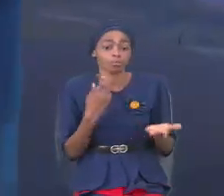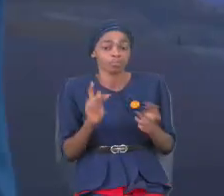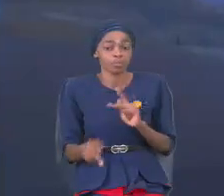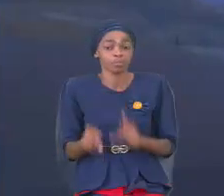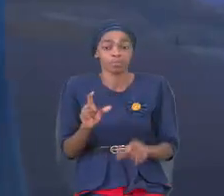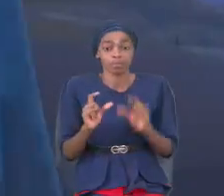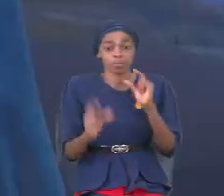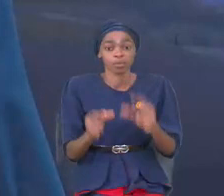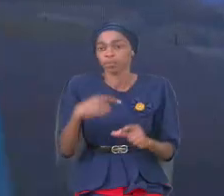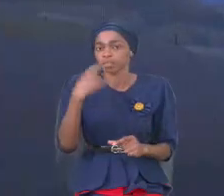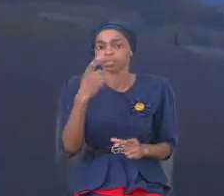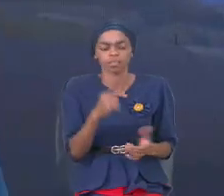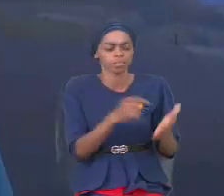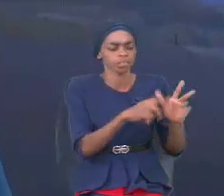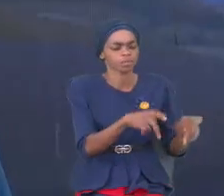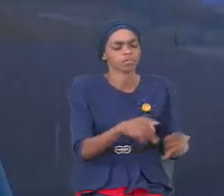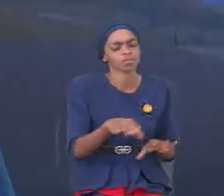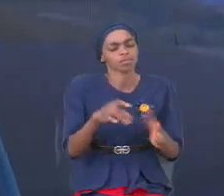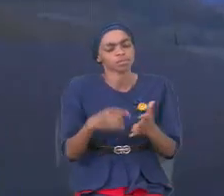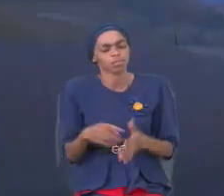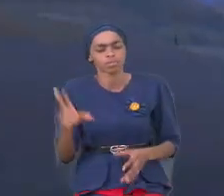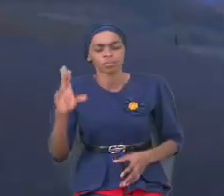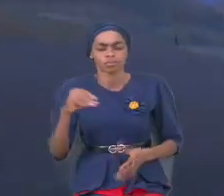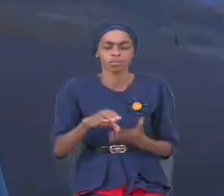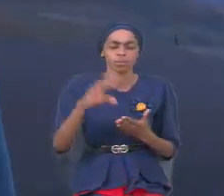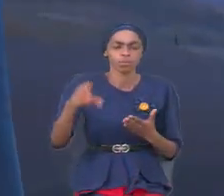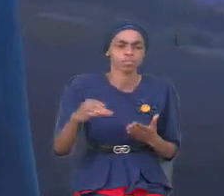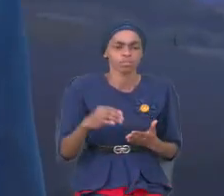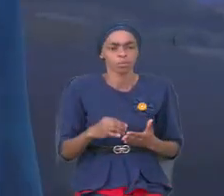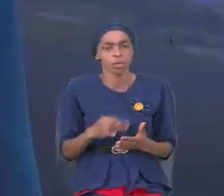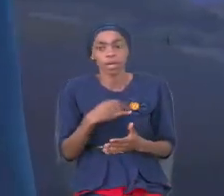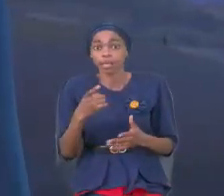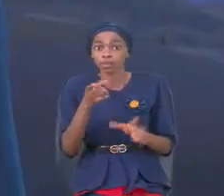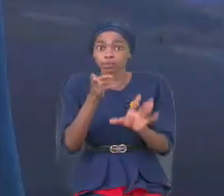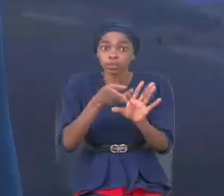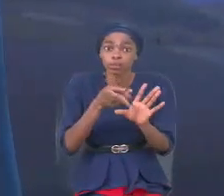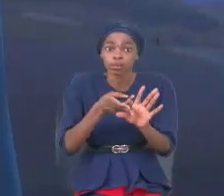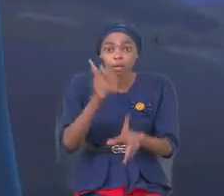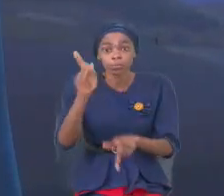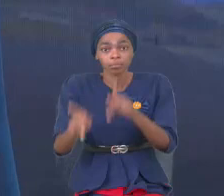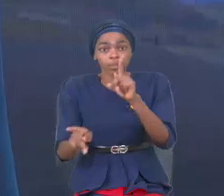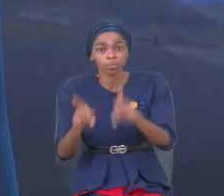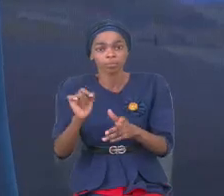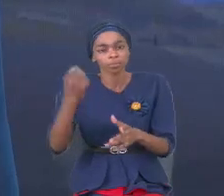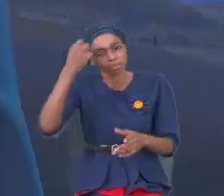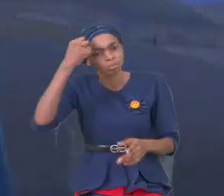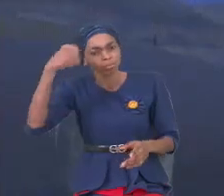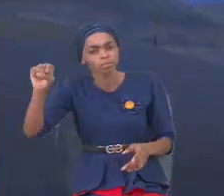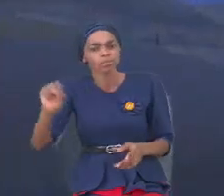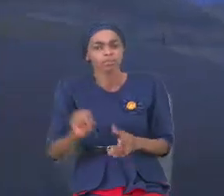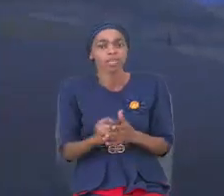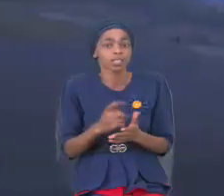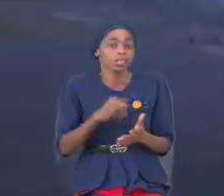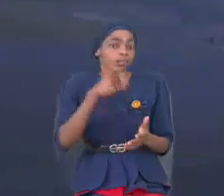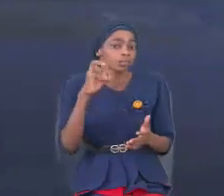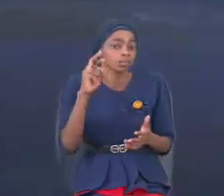no consequence, that person did that, no consequence. He joined the people that observe lying vanities. He